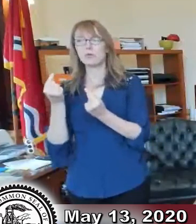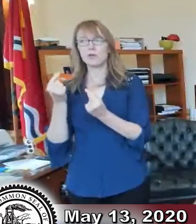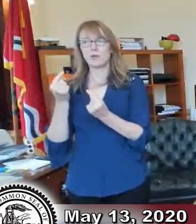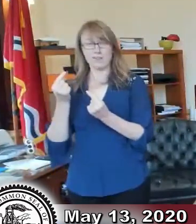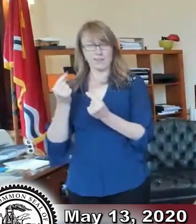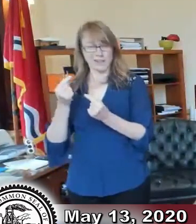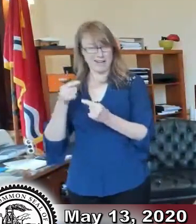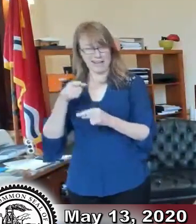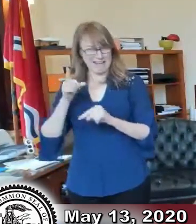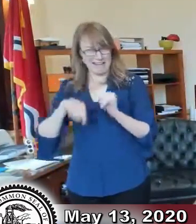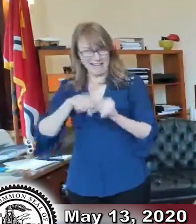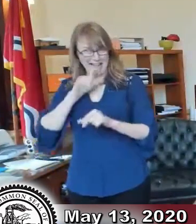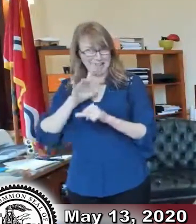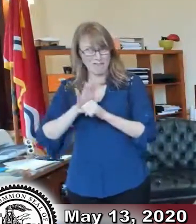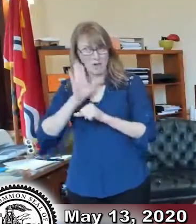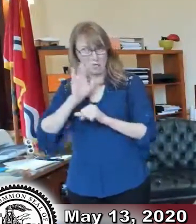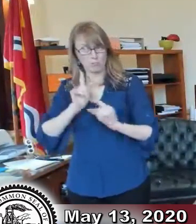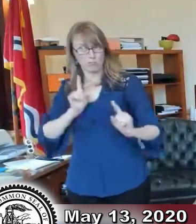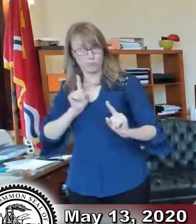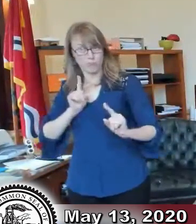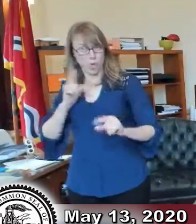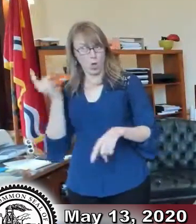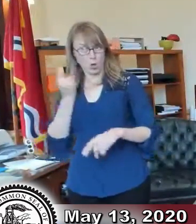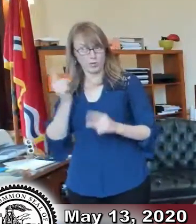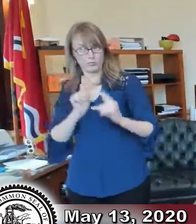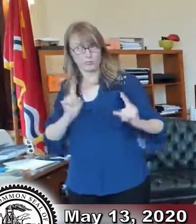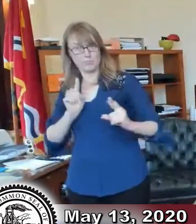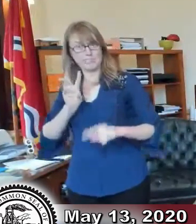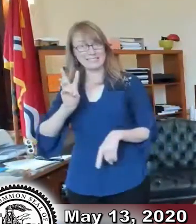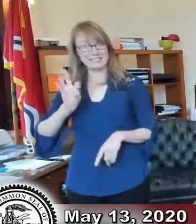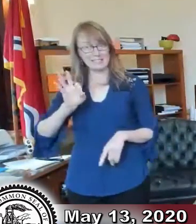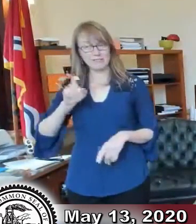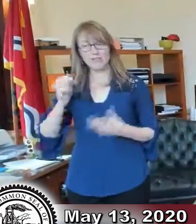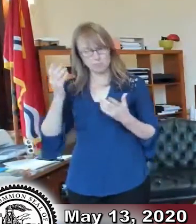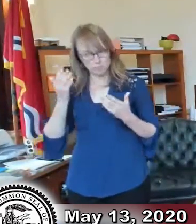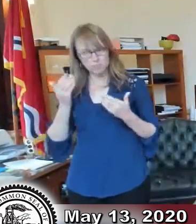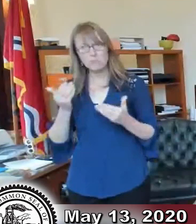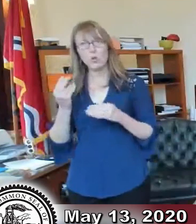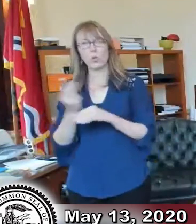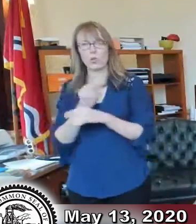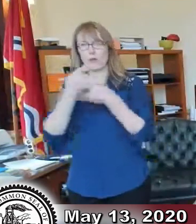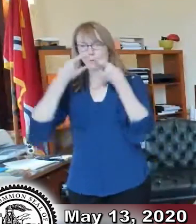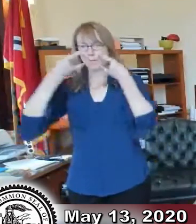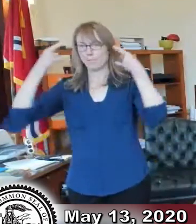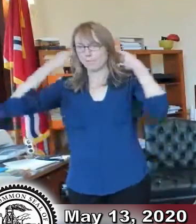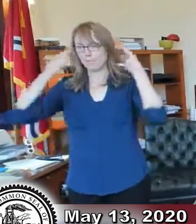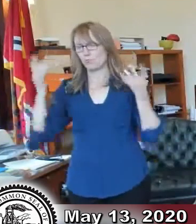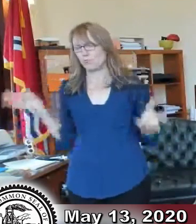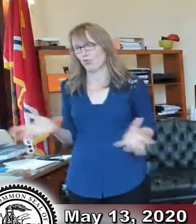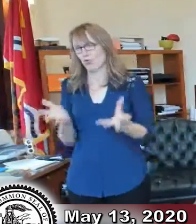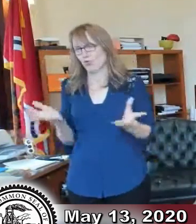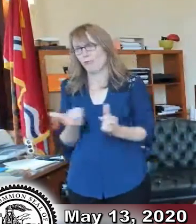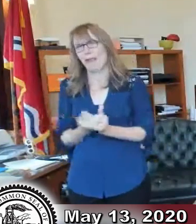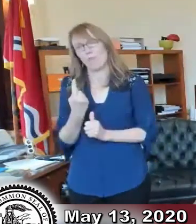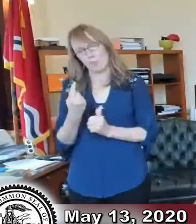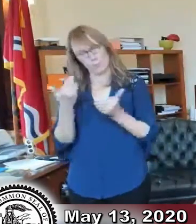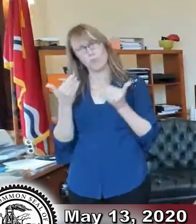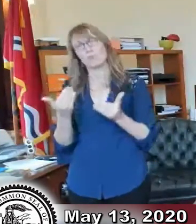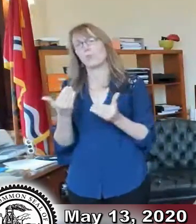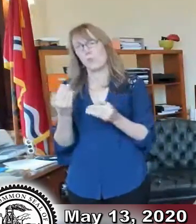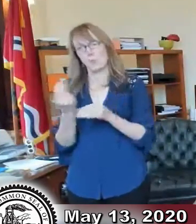mask. So I hope that you will all encourage folks to do that. One of the things that we are rolling out tomorrow